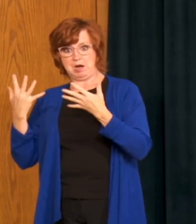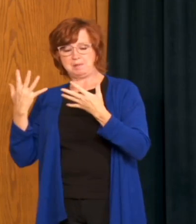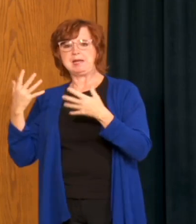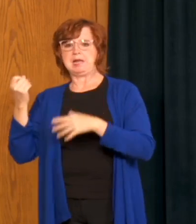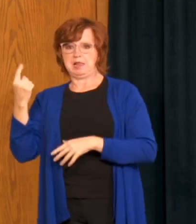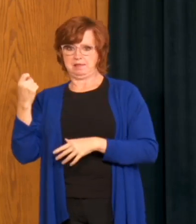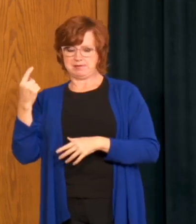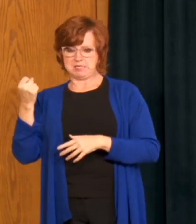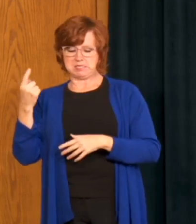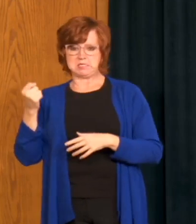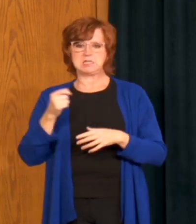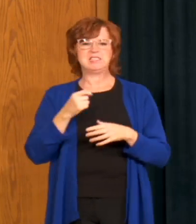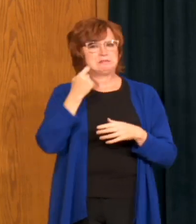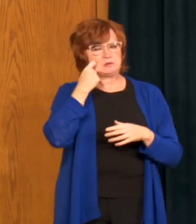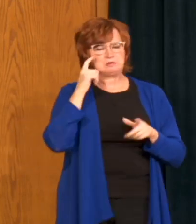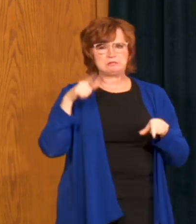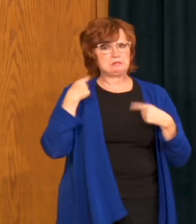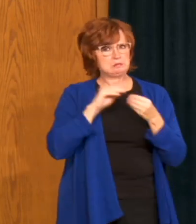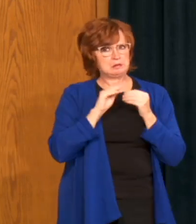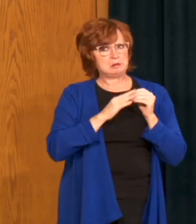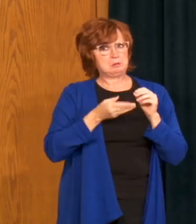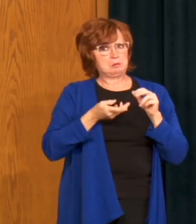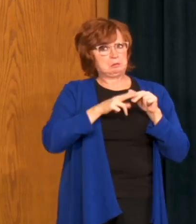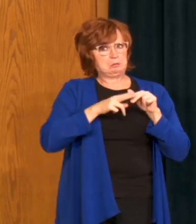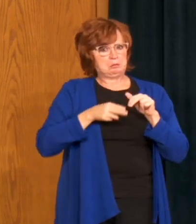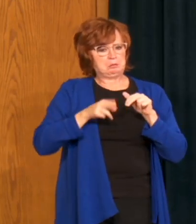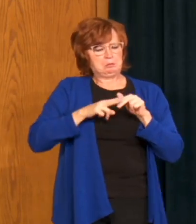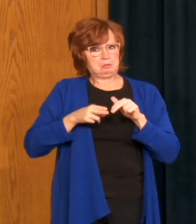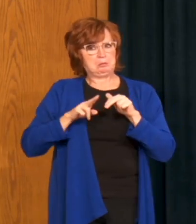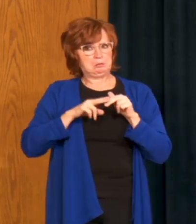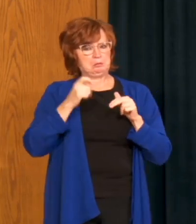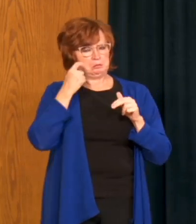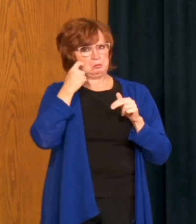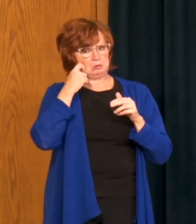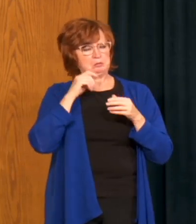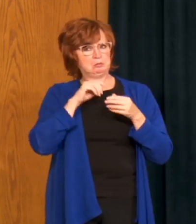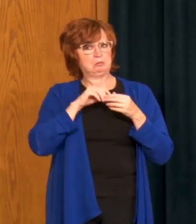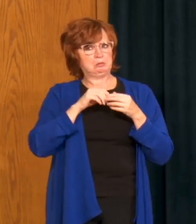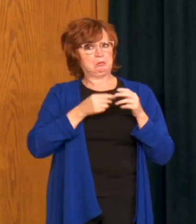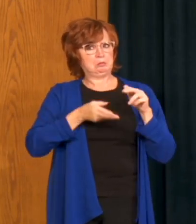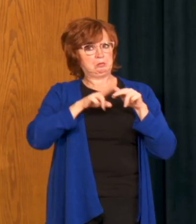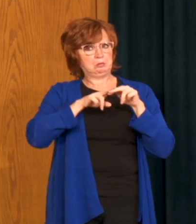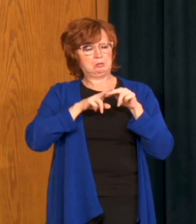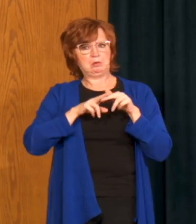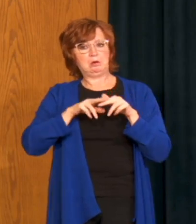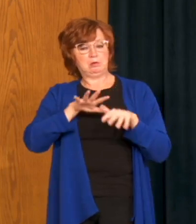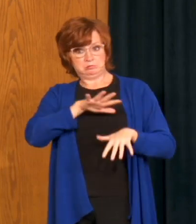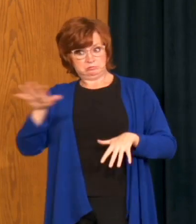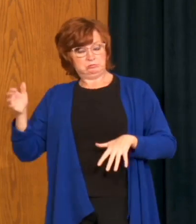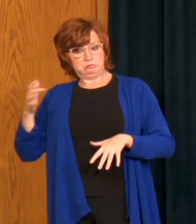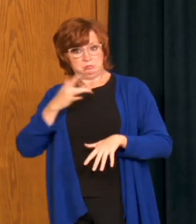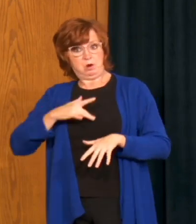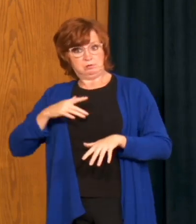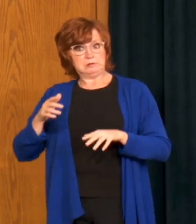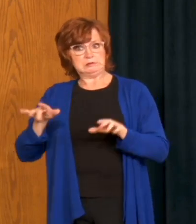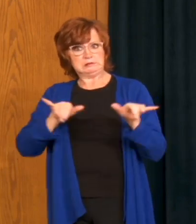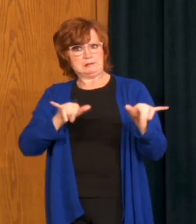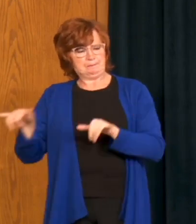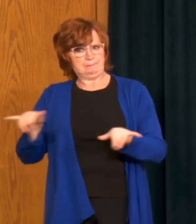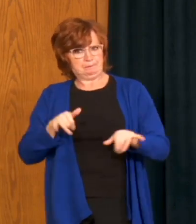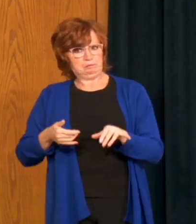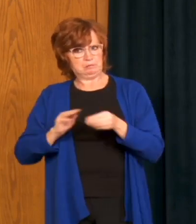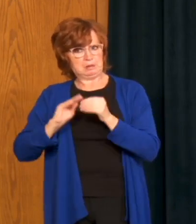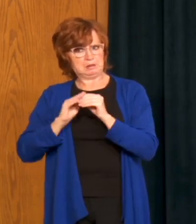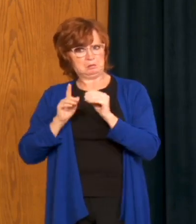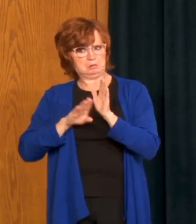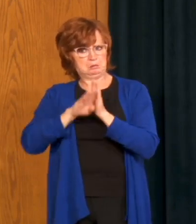case numbers have been up in recent days and here in Saskatchewan as well as other provinces across Canada. And while the number of cases in Saskatchewan is